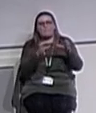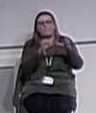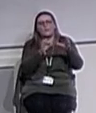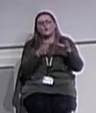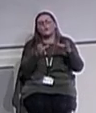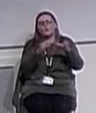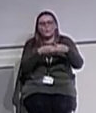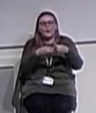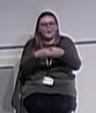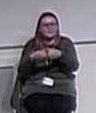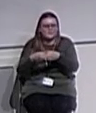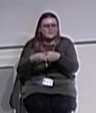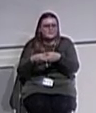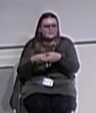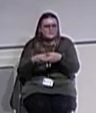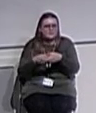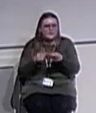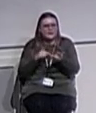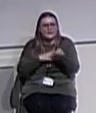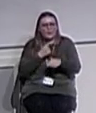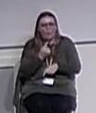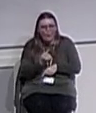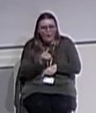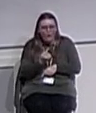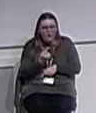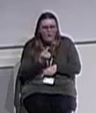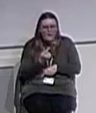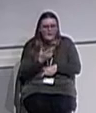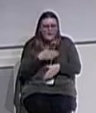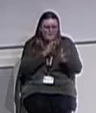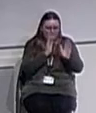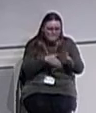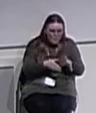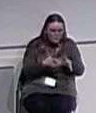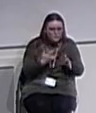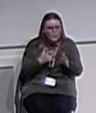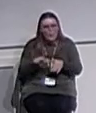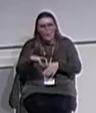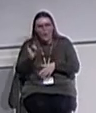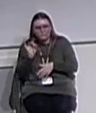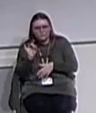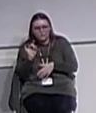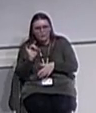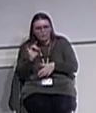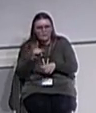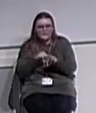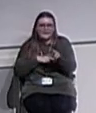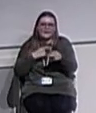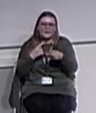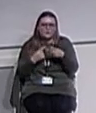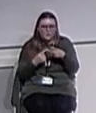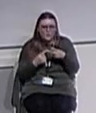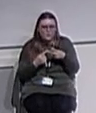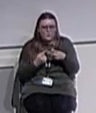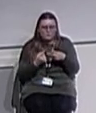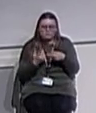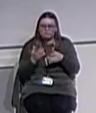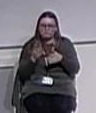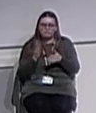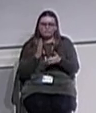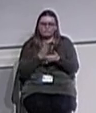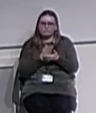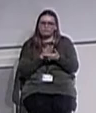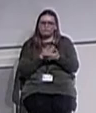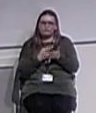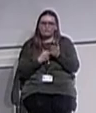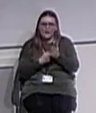units that you do in year one, which ones are compulsory, which ones are optional, which ones in year two. And we really, really recommend to go over